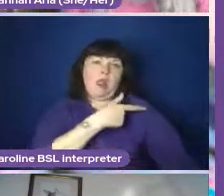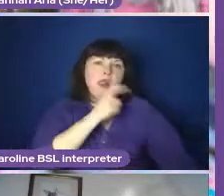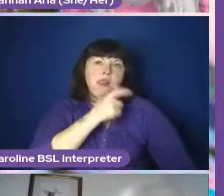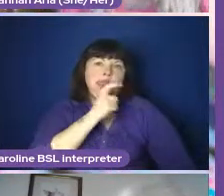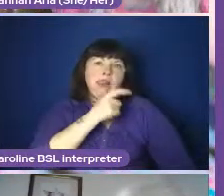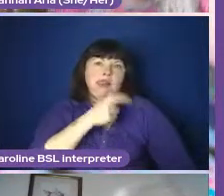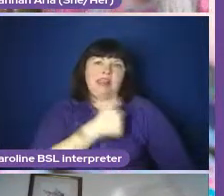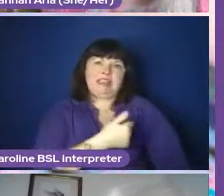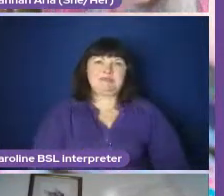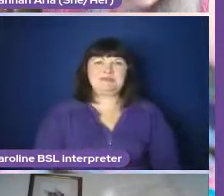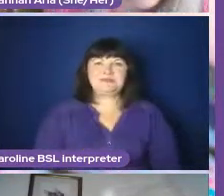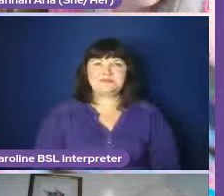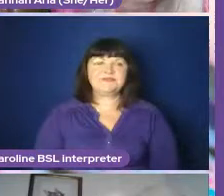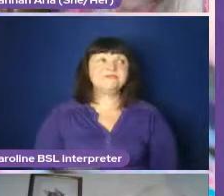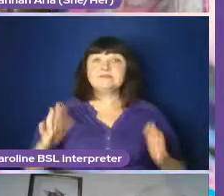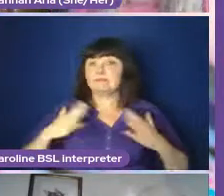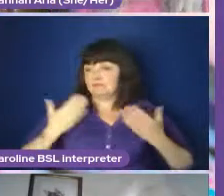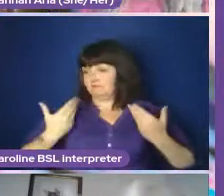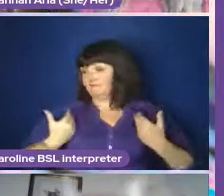At least you know I'm human.